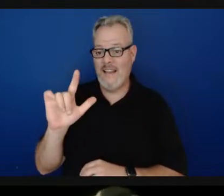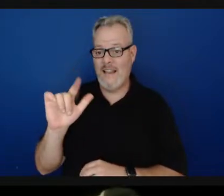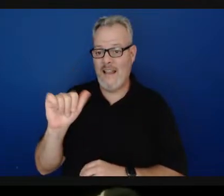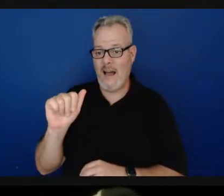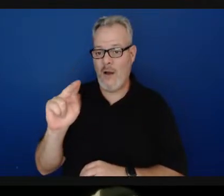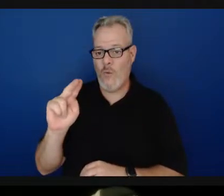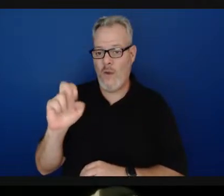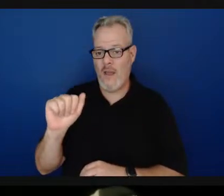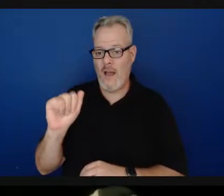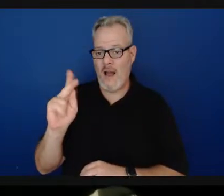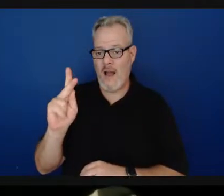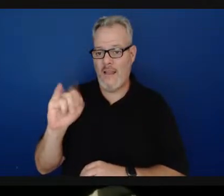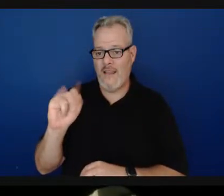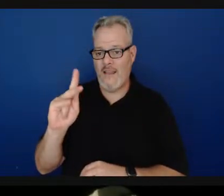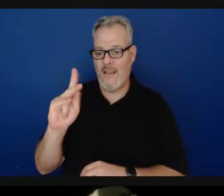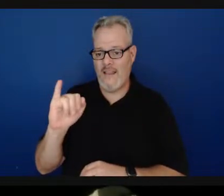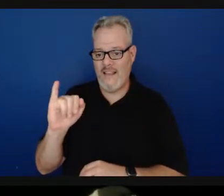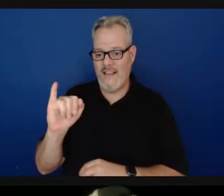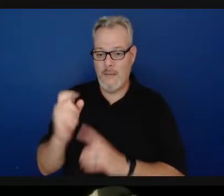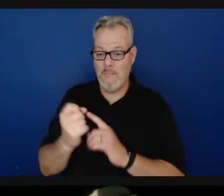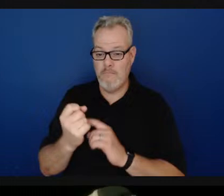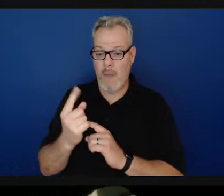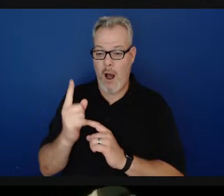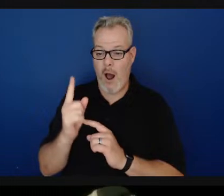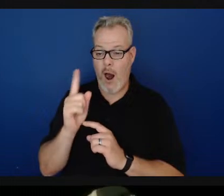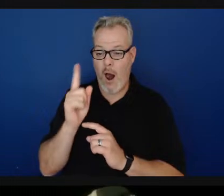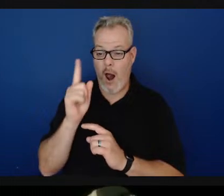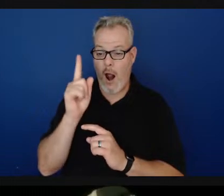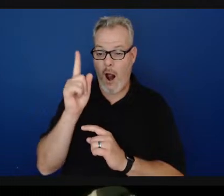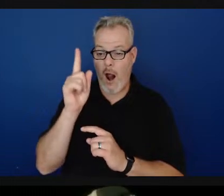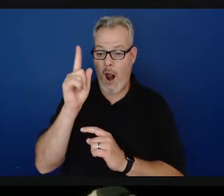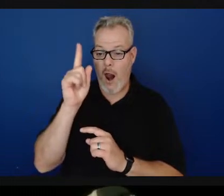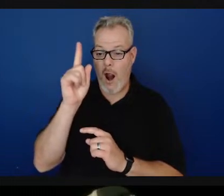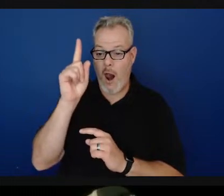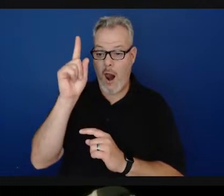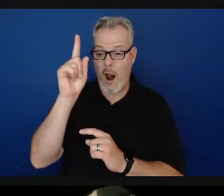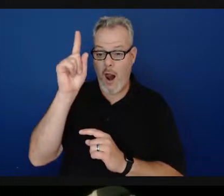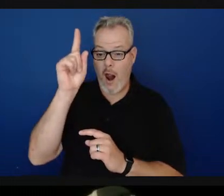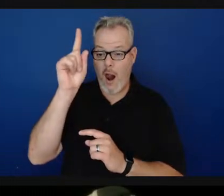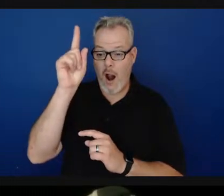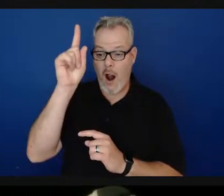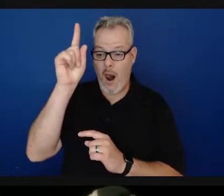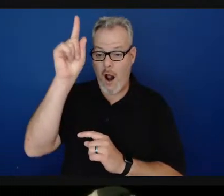580 meters, which is just ridiculously high. That's the modern record of Kīlauea.